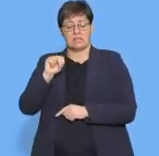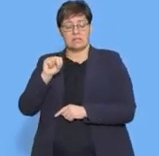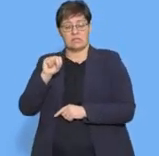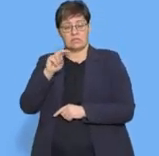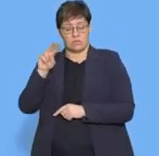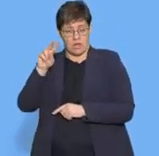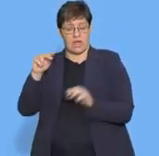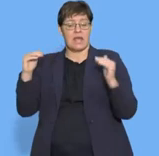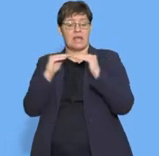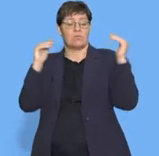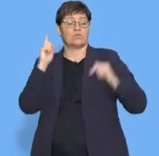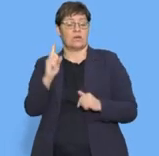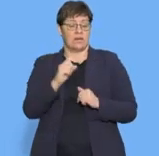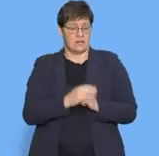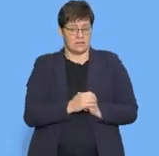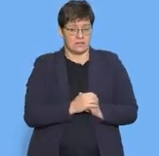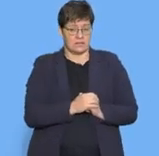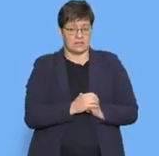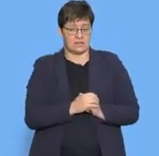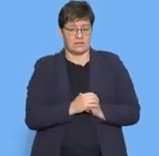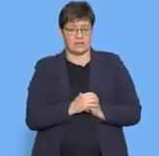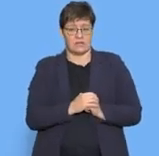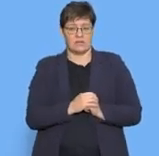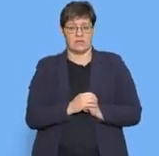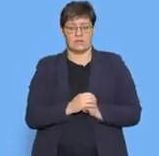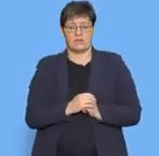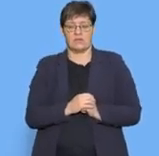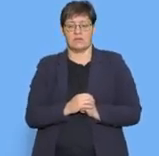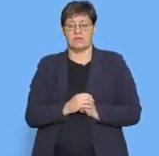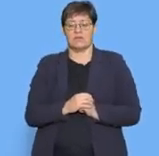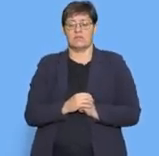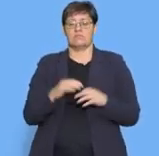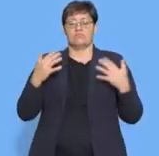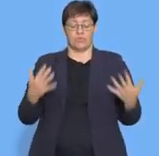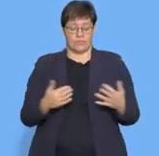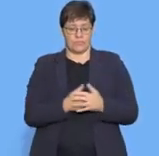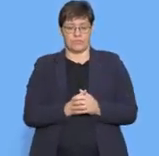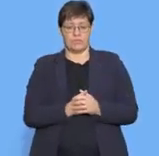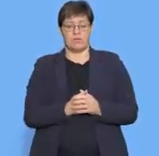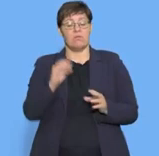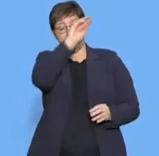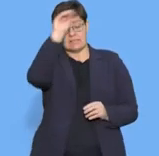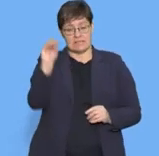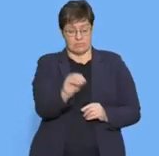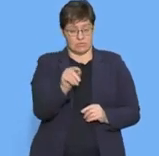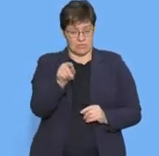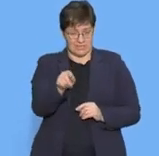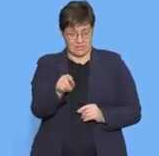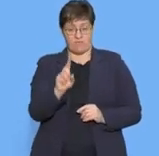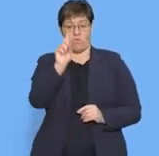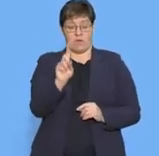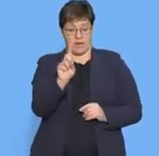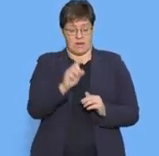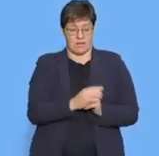squared equals 1. Okay, and we know the trigonometry identity from grade 10. So we substitute